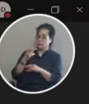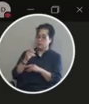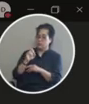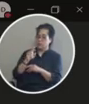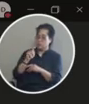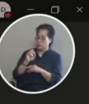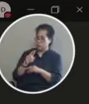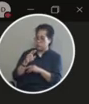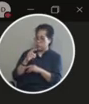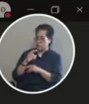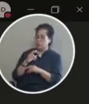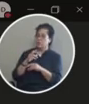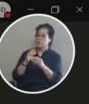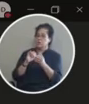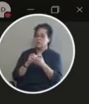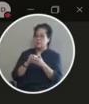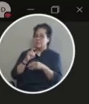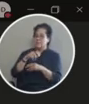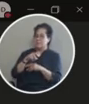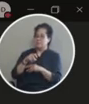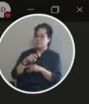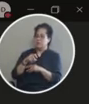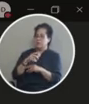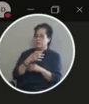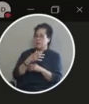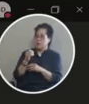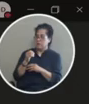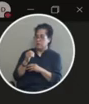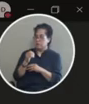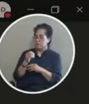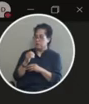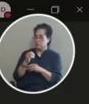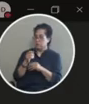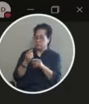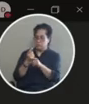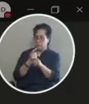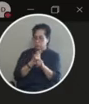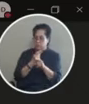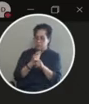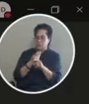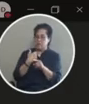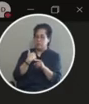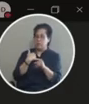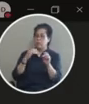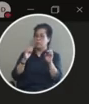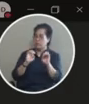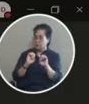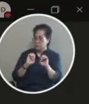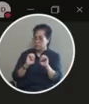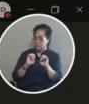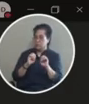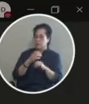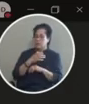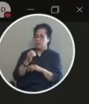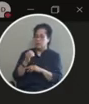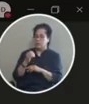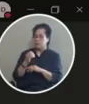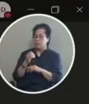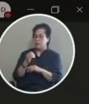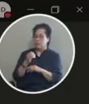deem necessary. Sure. So I guess that would be, again, I'm going to vote to support it, but I would hope